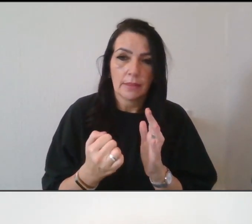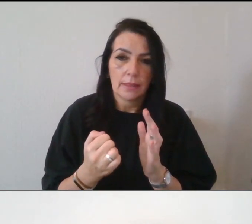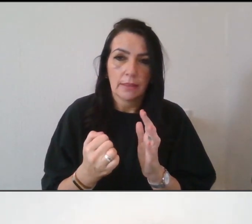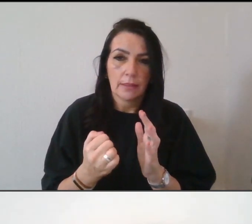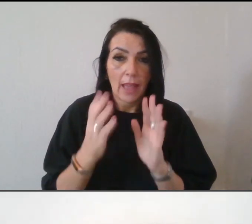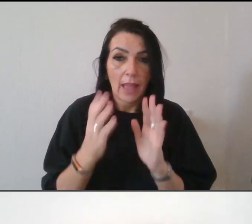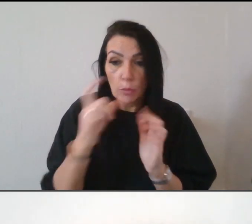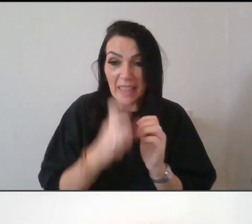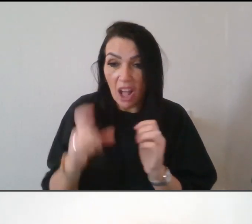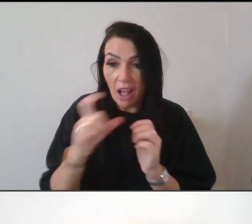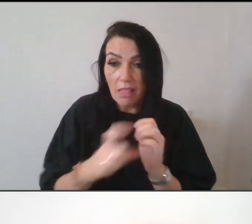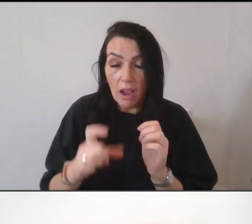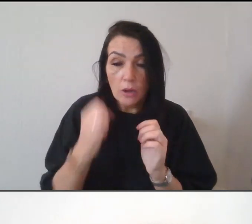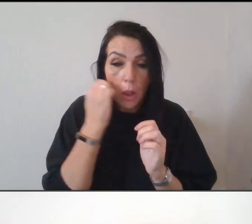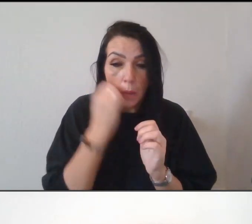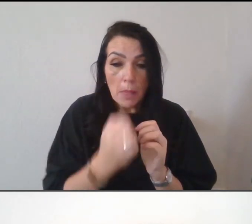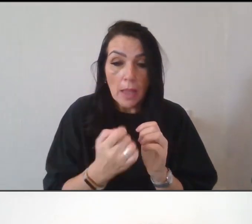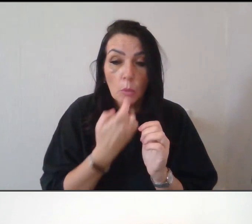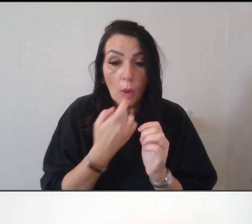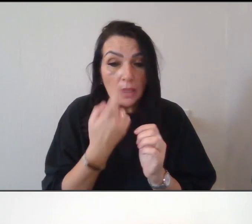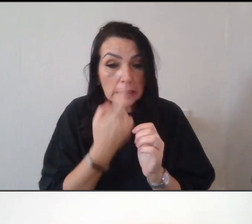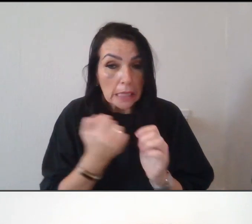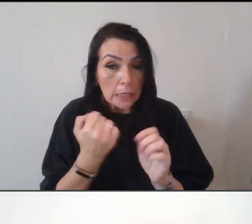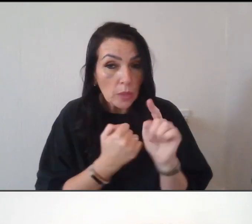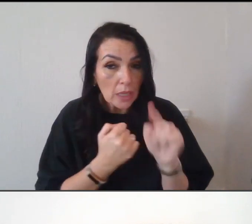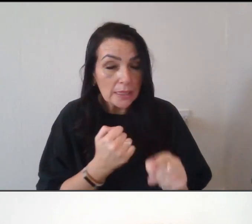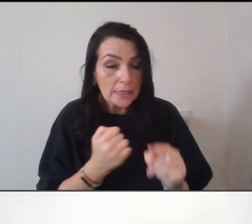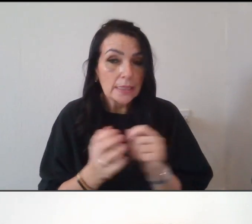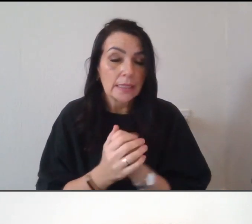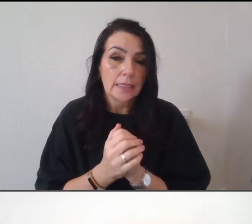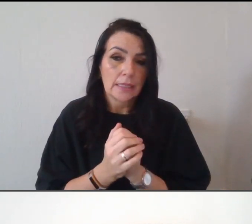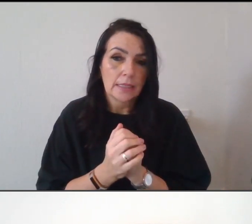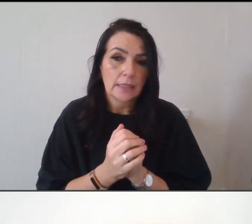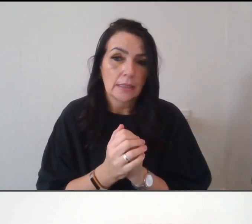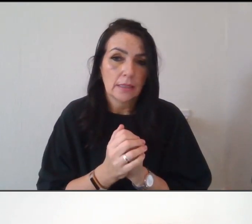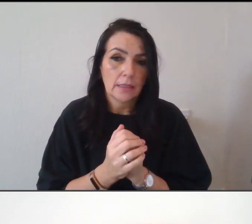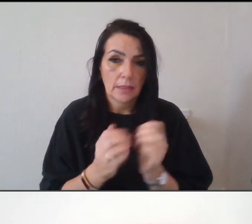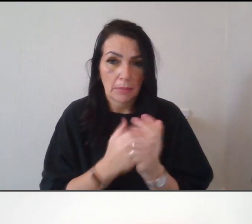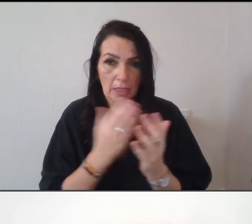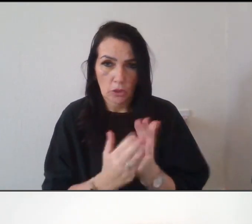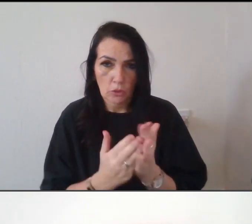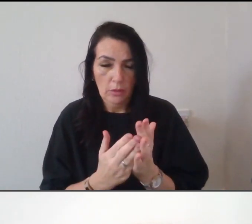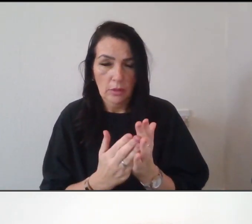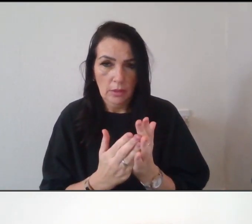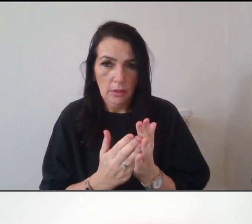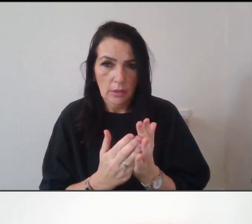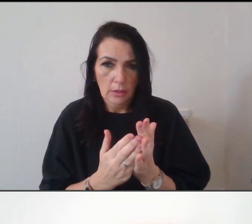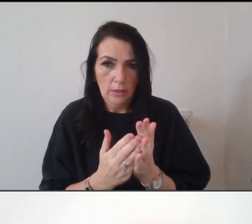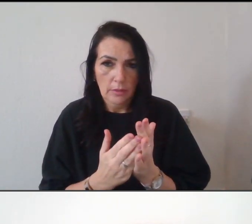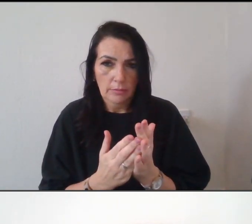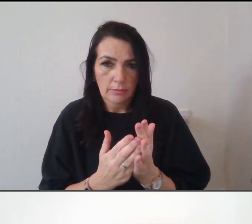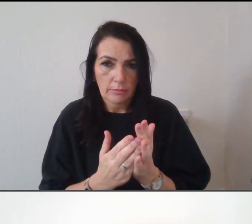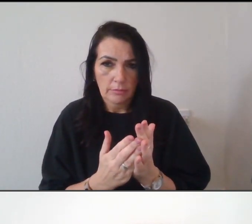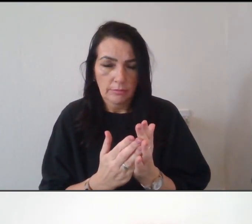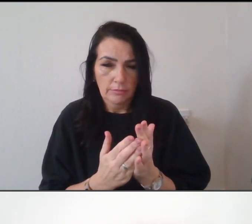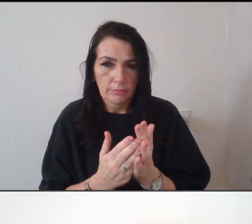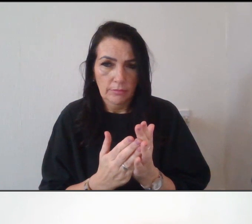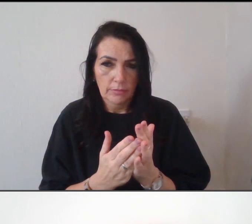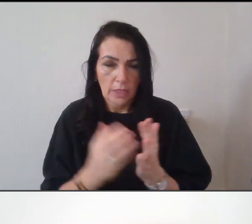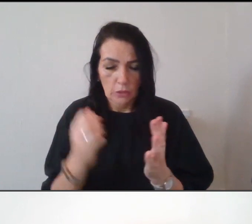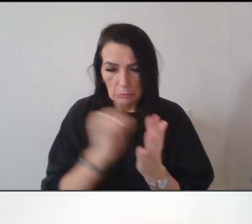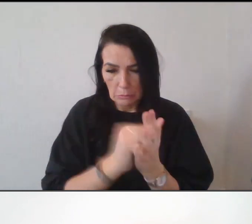be in color? Can you do black and white? Making sure it's 100% ready before you print, so you don't have to reprint.